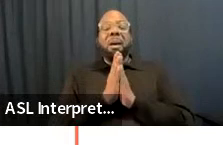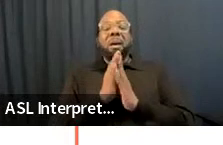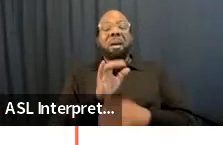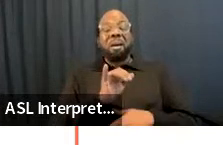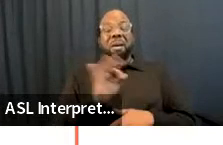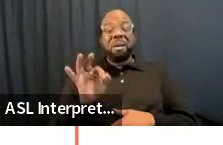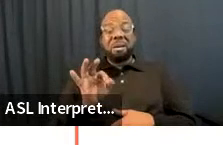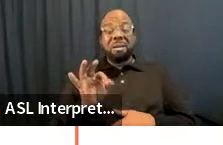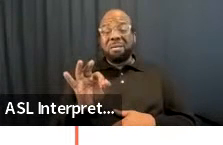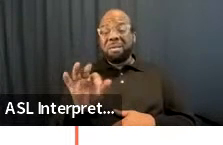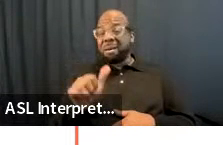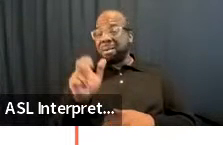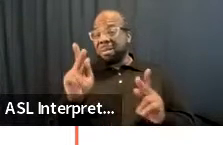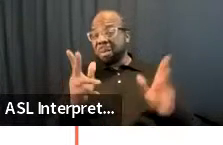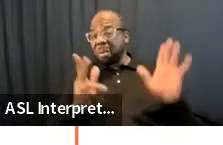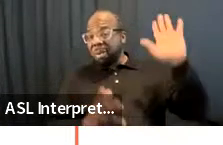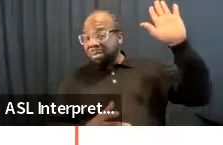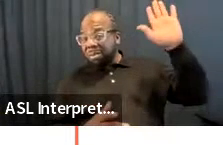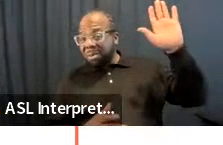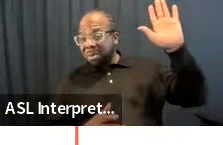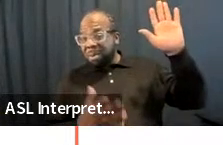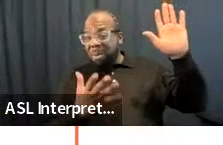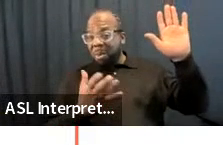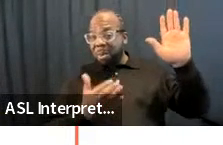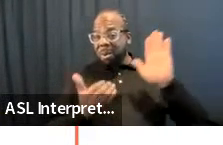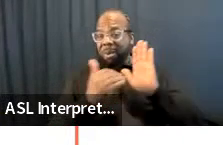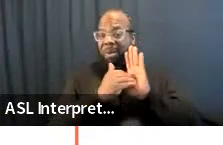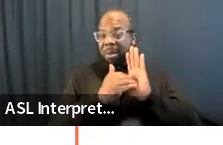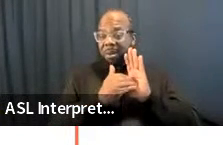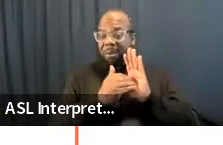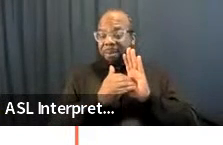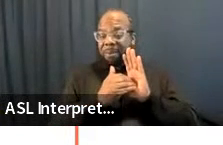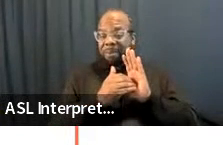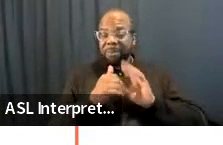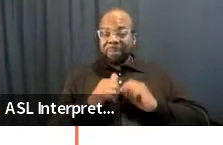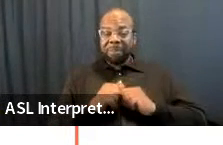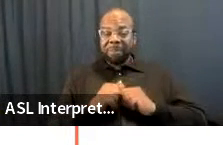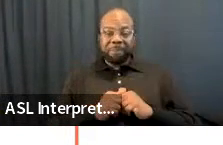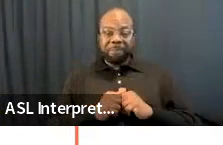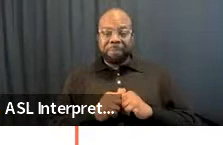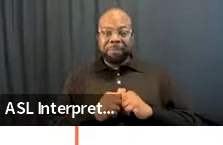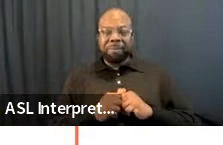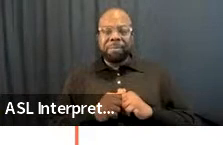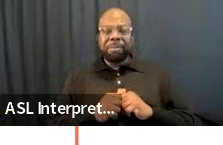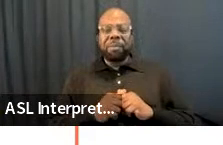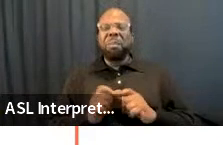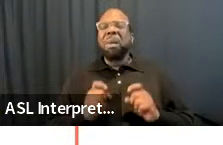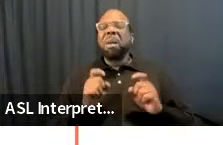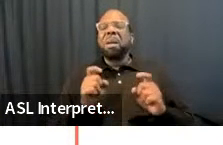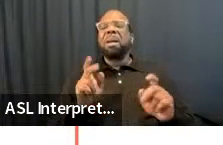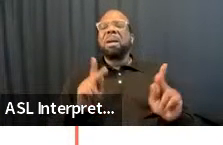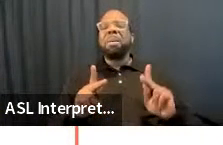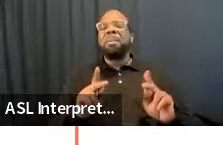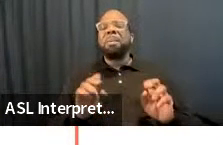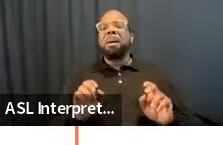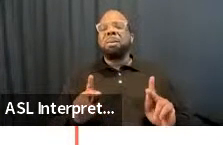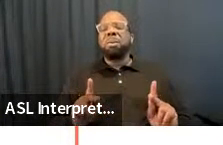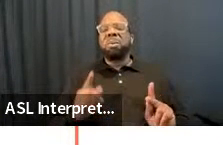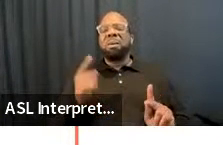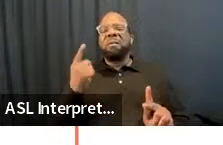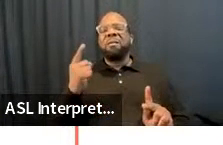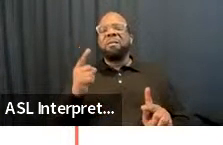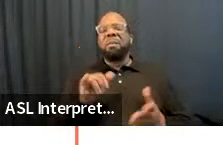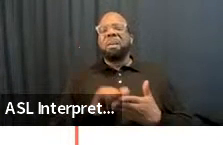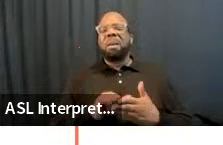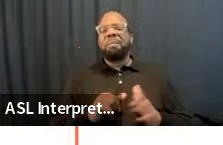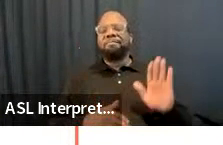raise their hand again. Let's just give people a chance for that.